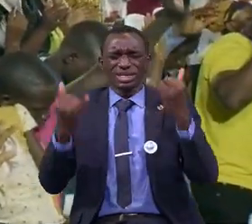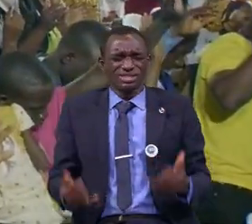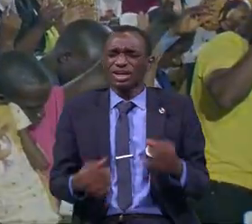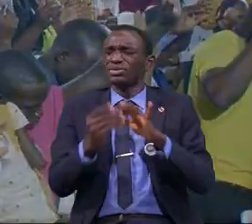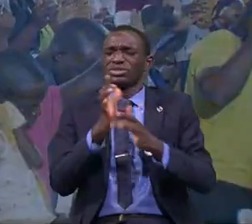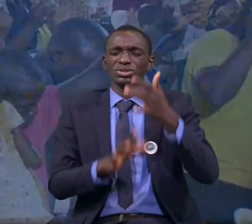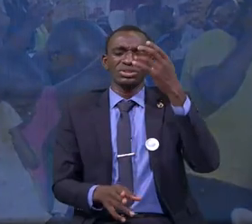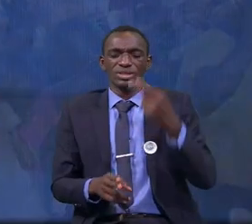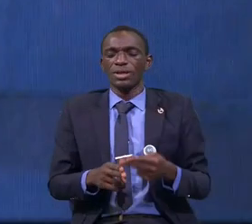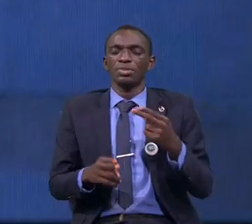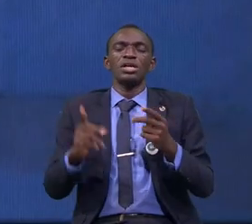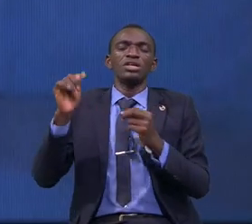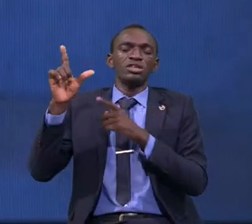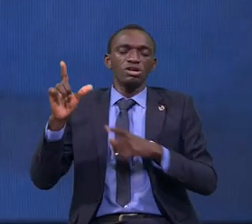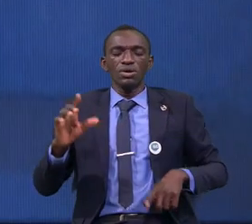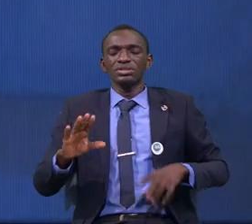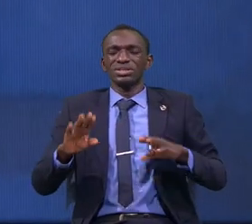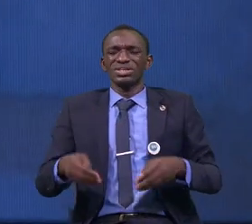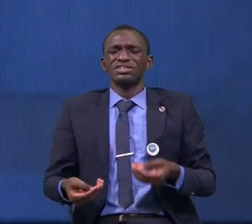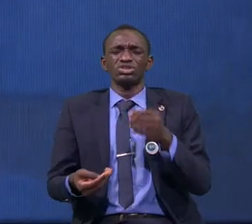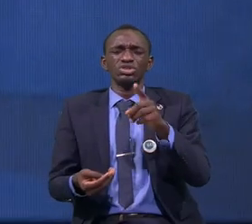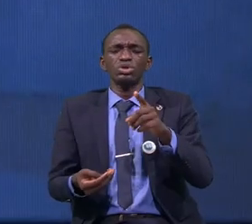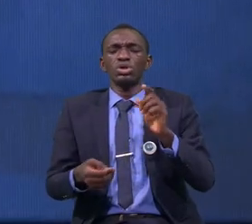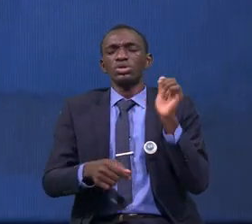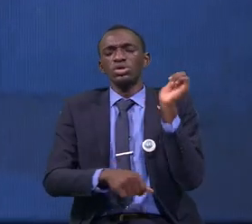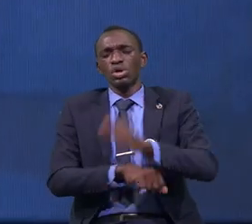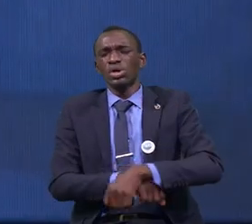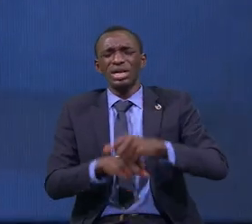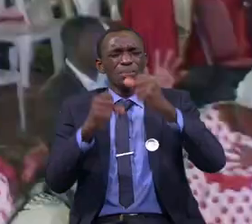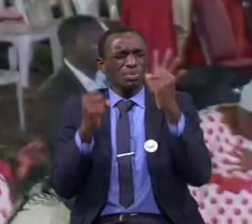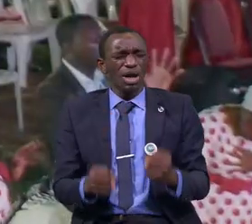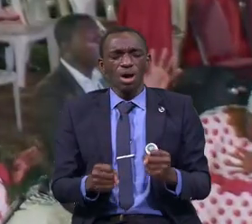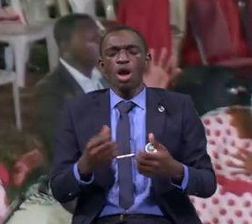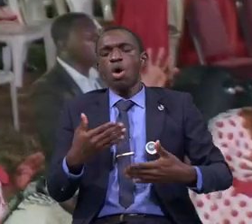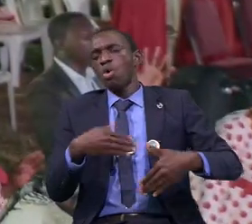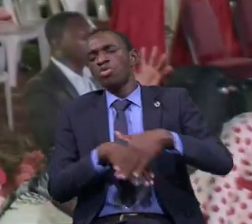And grant you the conquering power over every evil.